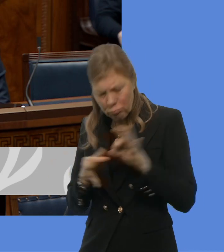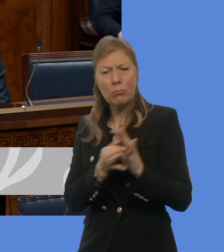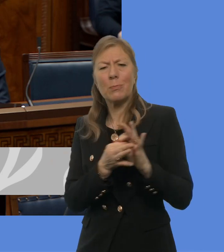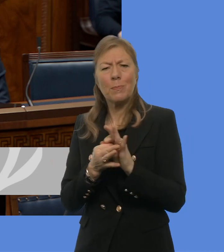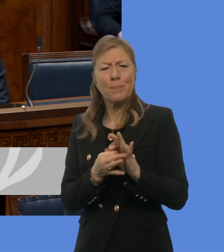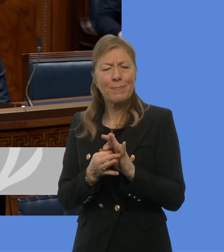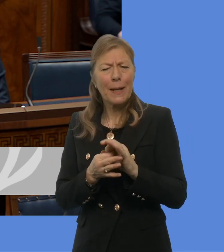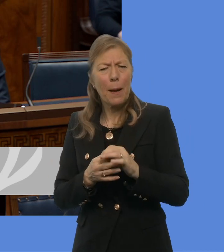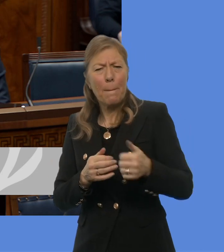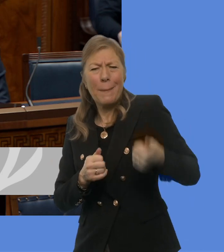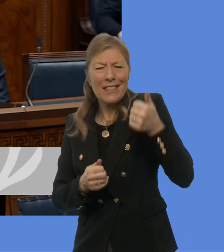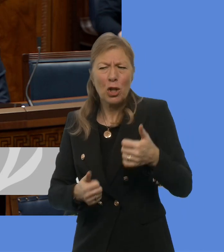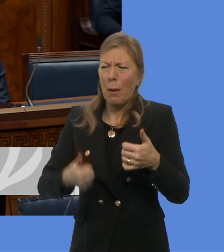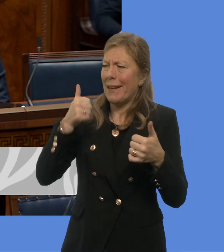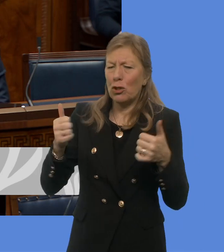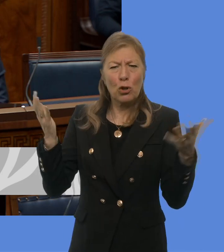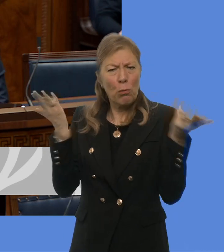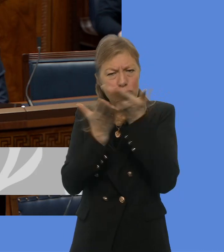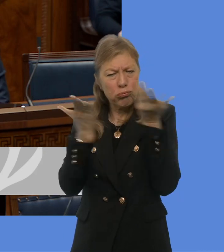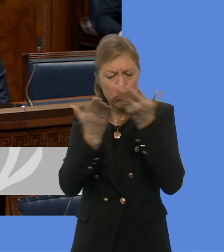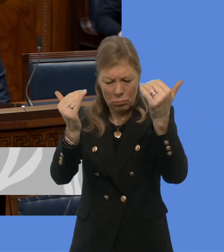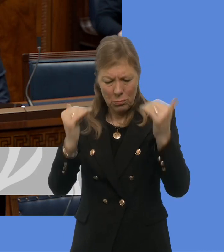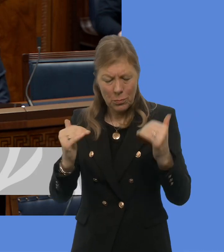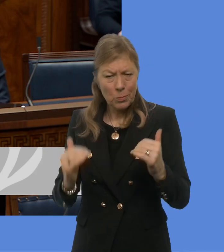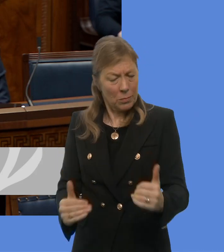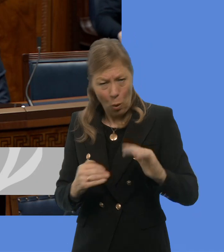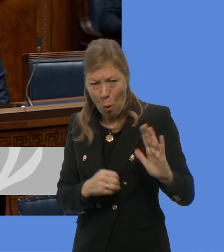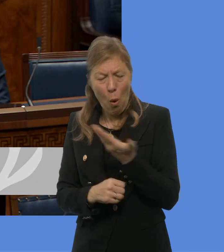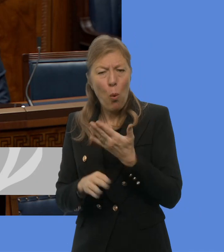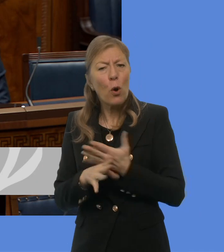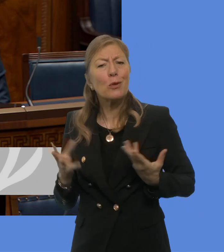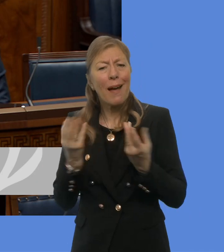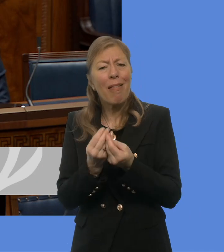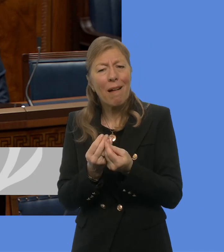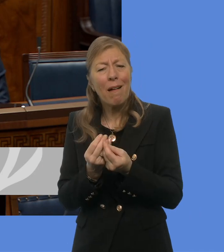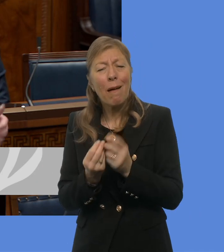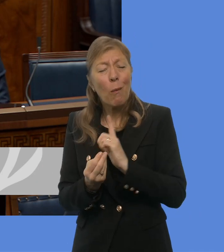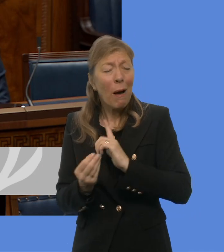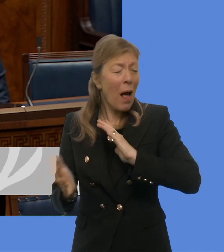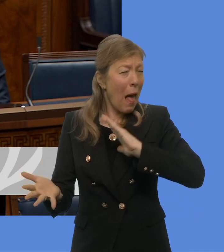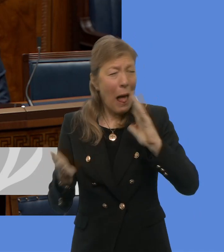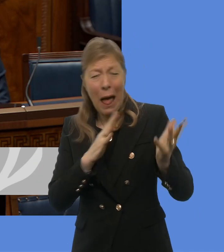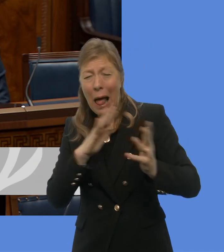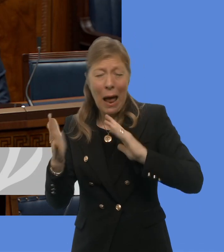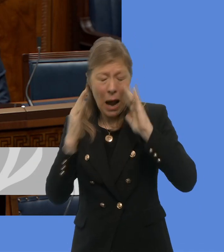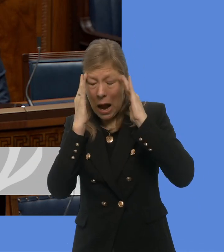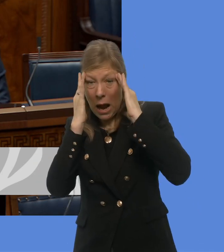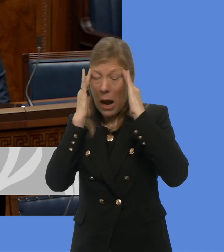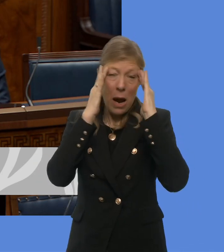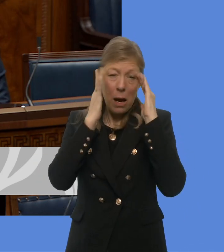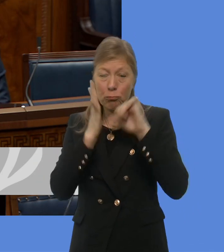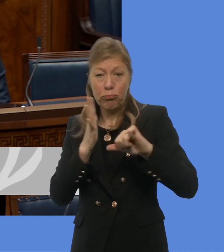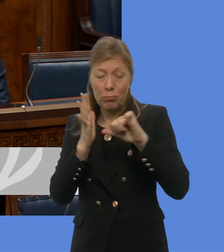myself and the Minister in the Department for Communities, because a lot of the vulnerabilities, just to diverge for a